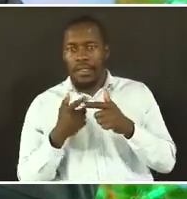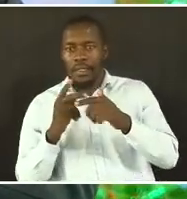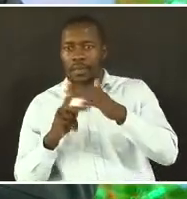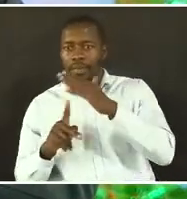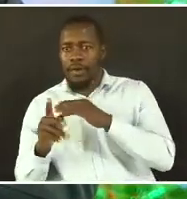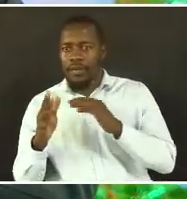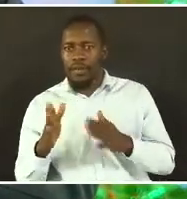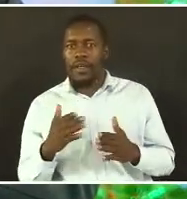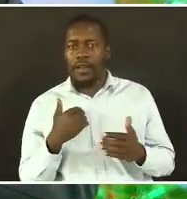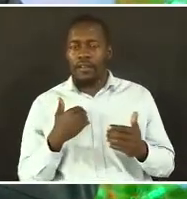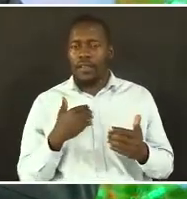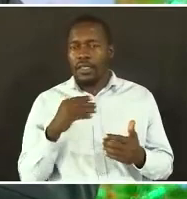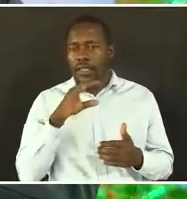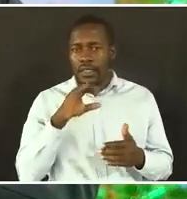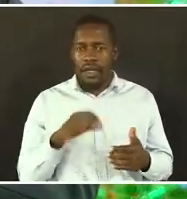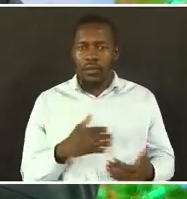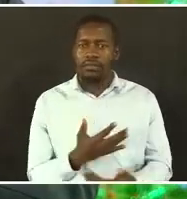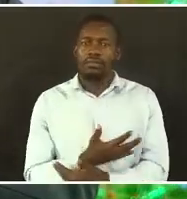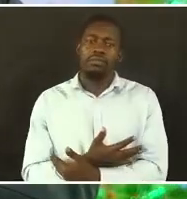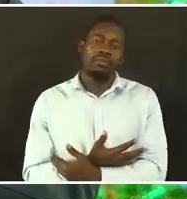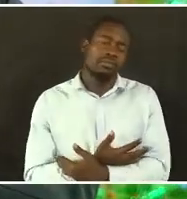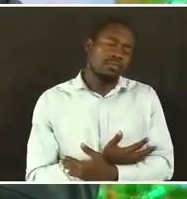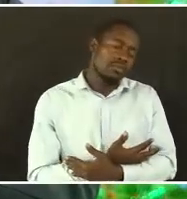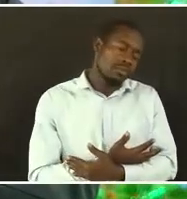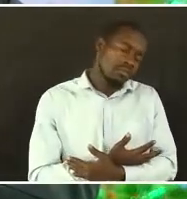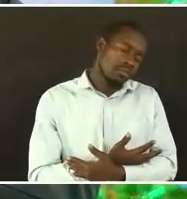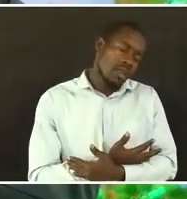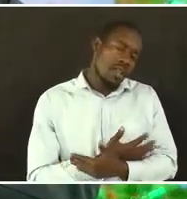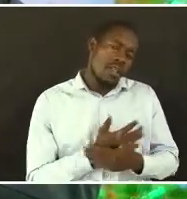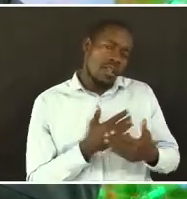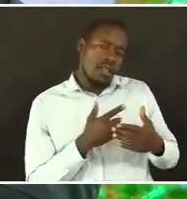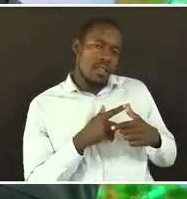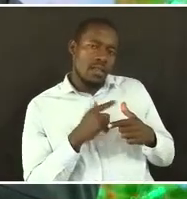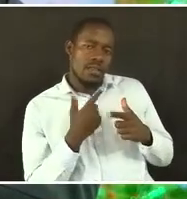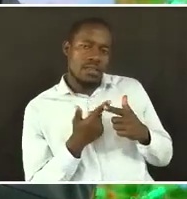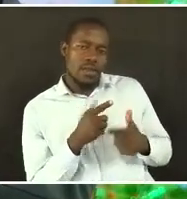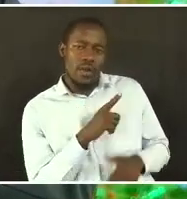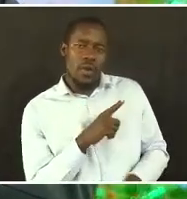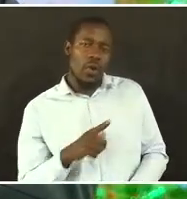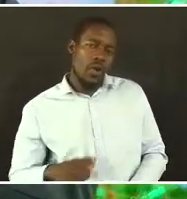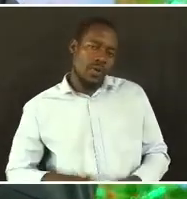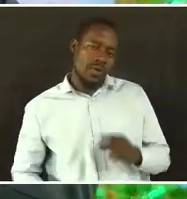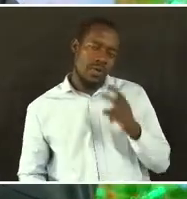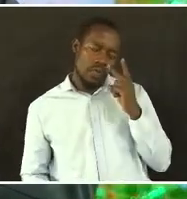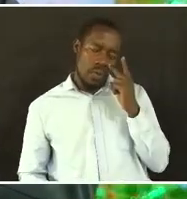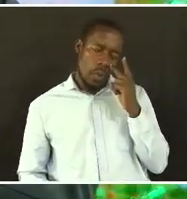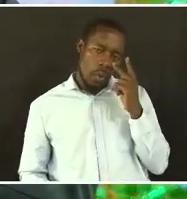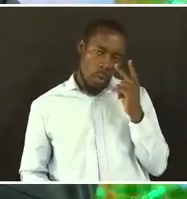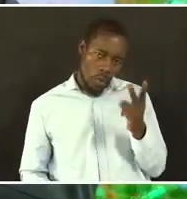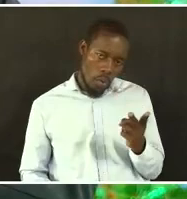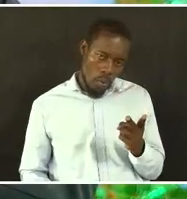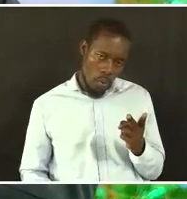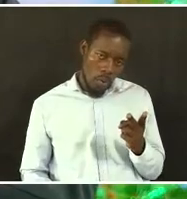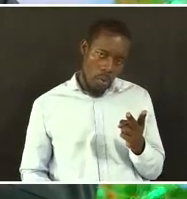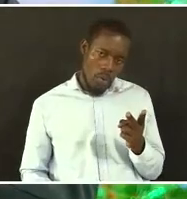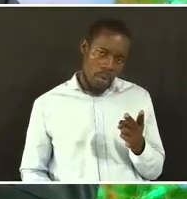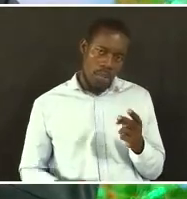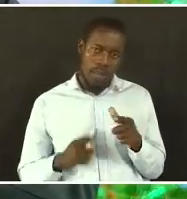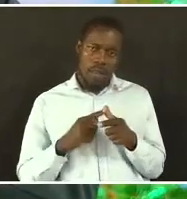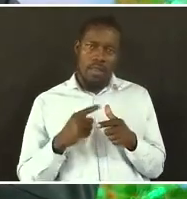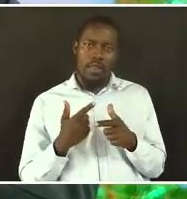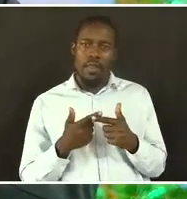widow. Much of the people of the city were with her, and the Lord saw her and did what? Had